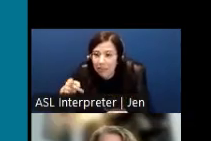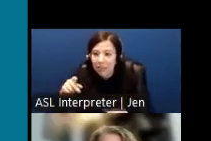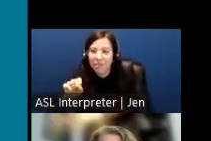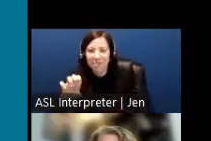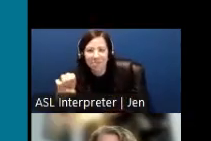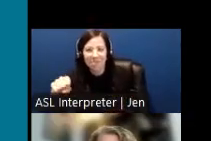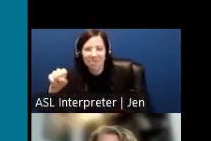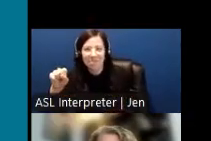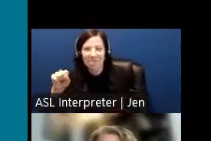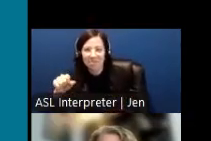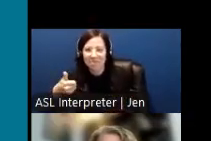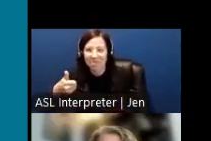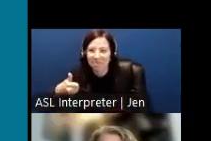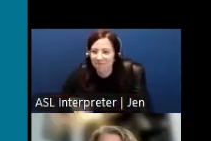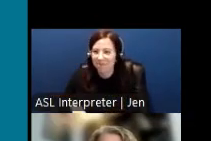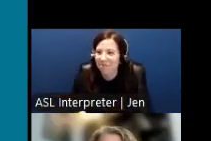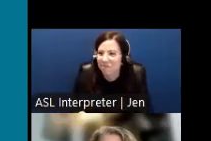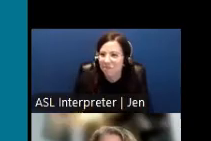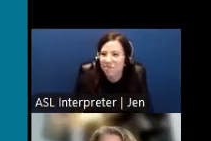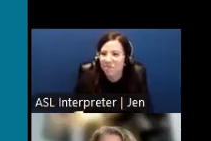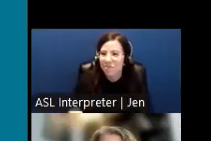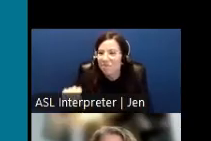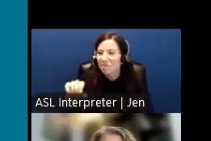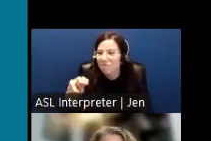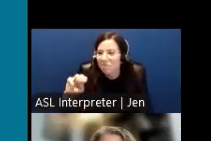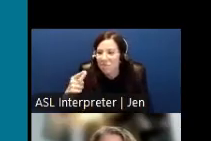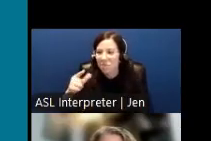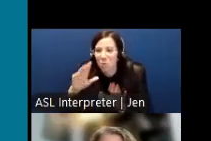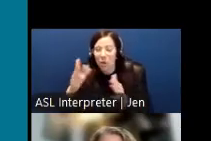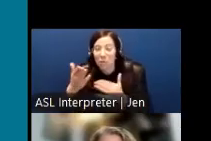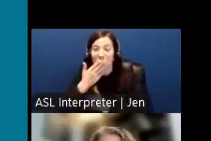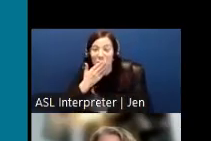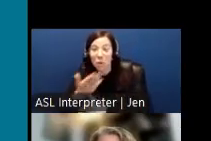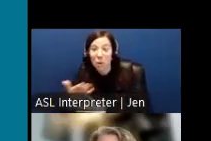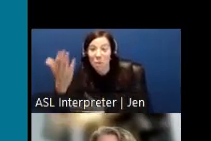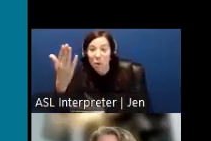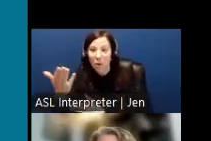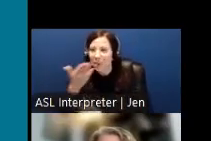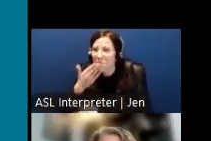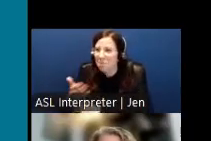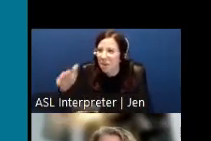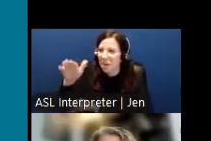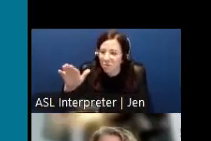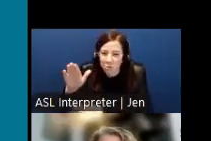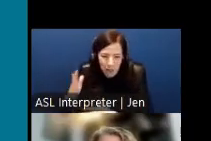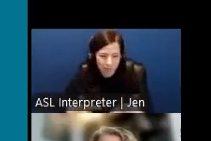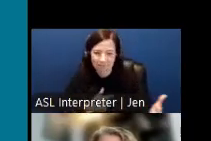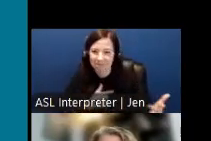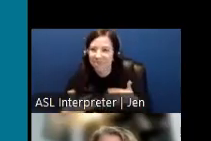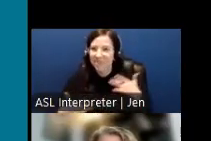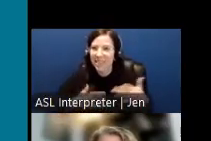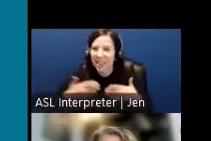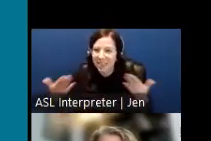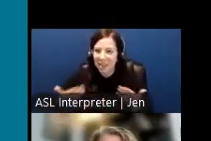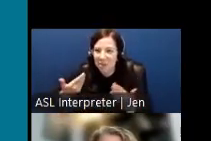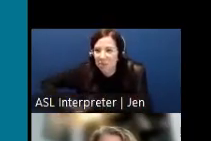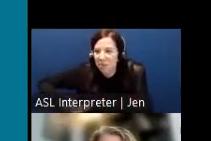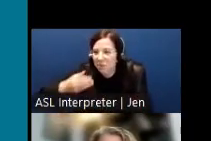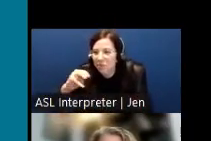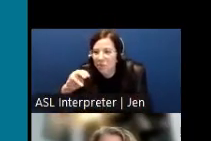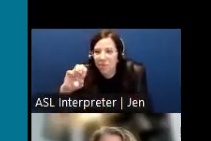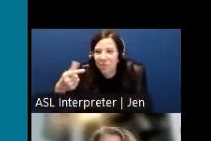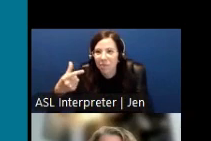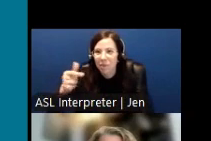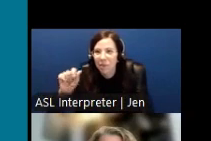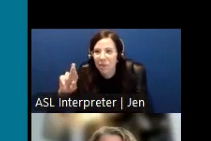on. Great, thank you. Well, good morning, good afternoon, everyone. Excited to be here. My name is Meg Garvin. She, her